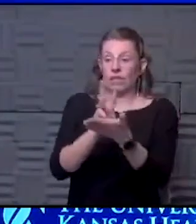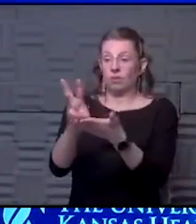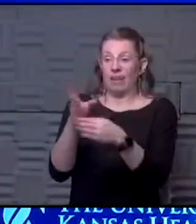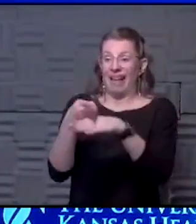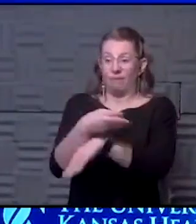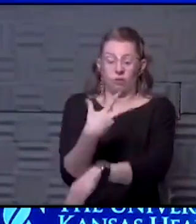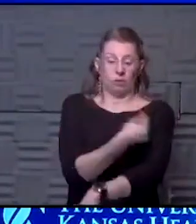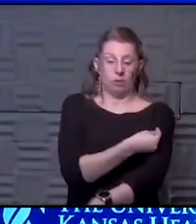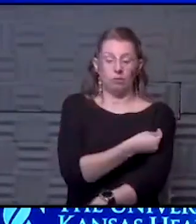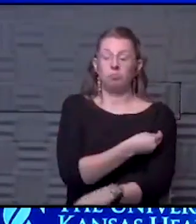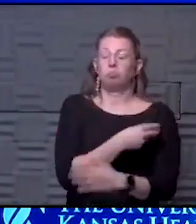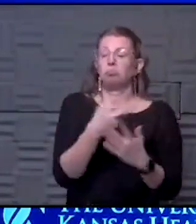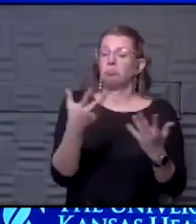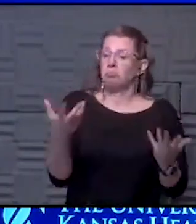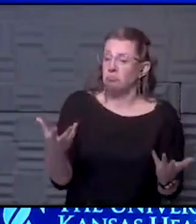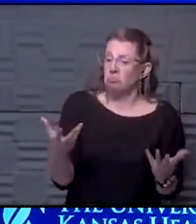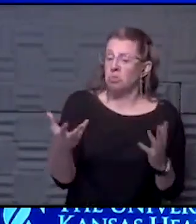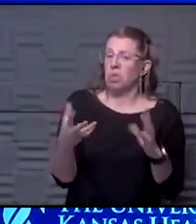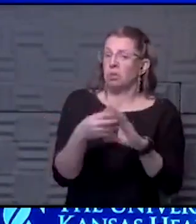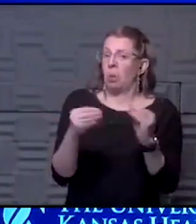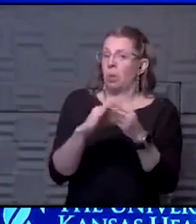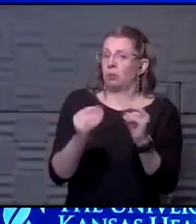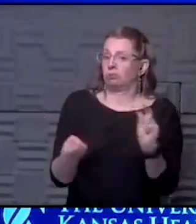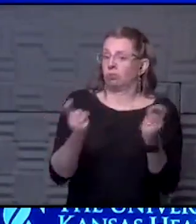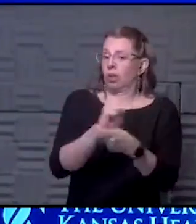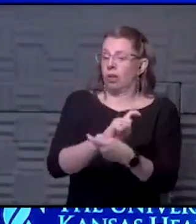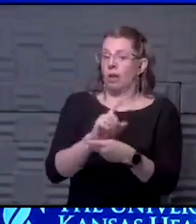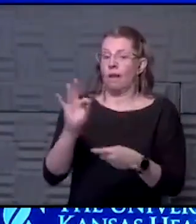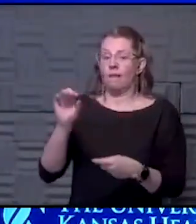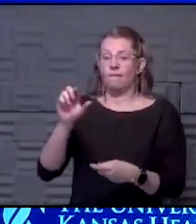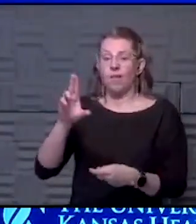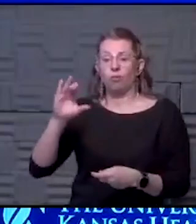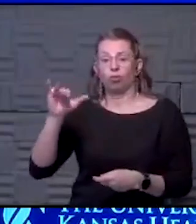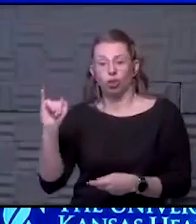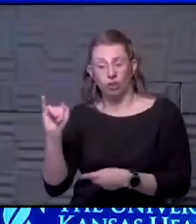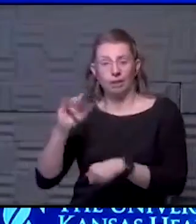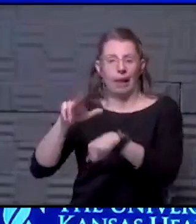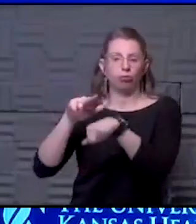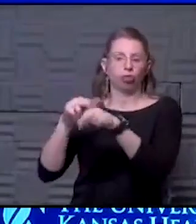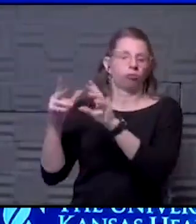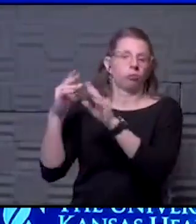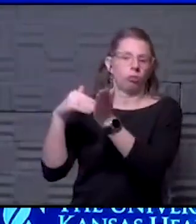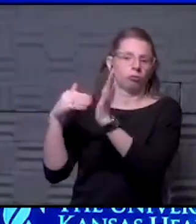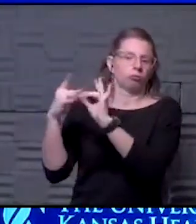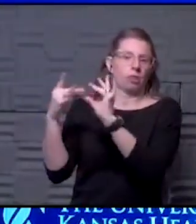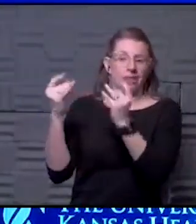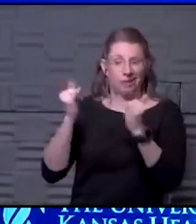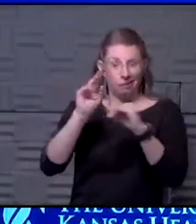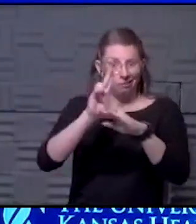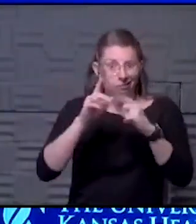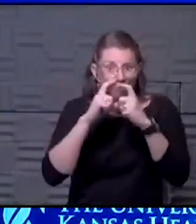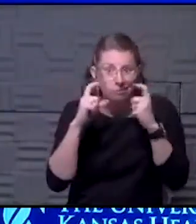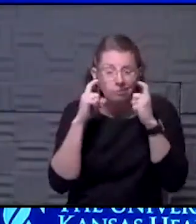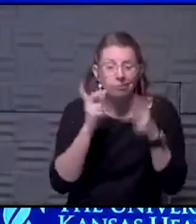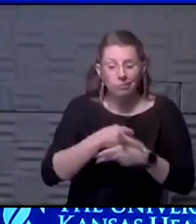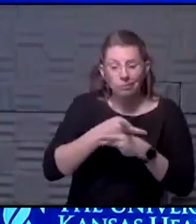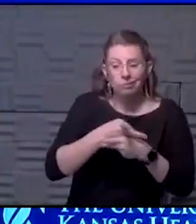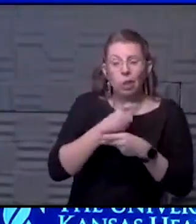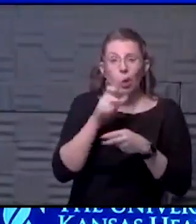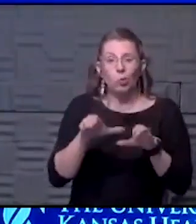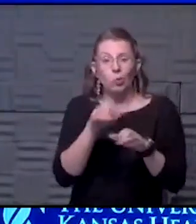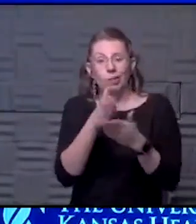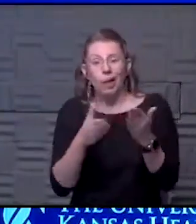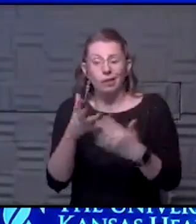that story gets to be a little bit different. Yeah. If you look nationally, Fauci and others are saying you still have to wear a mask, you should still be careful, don't try and do